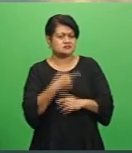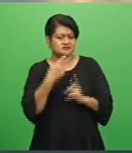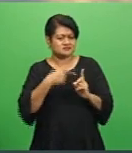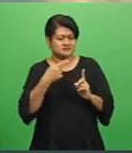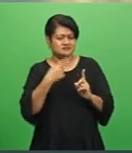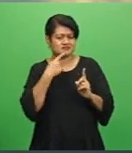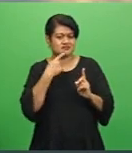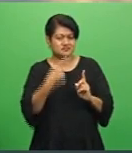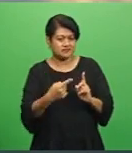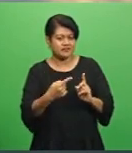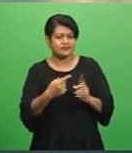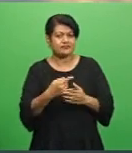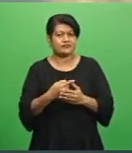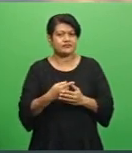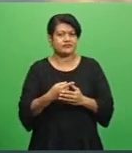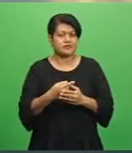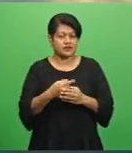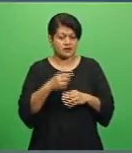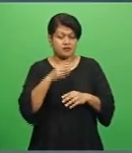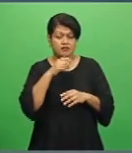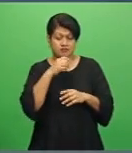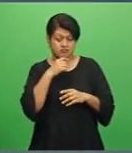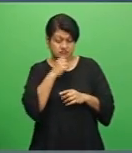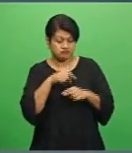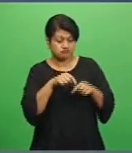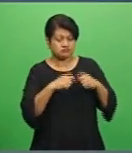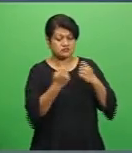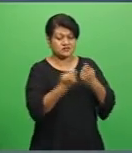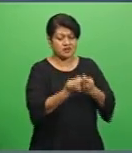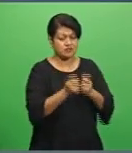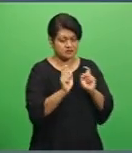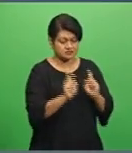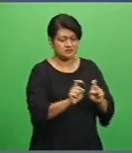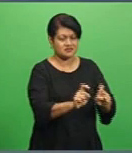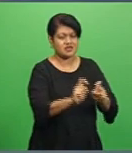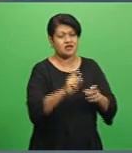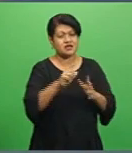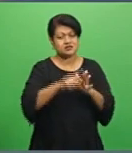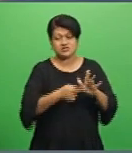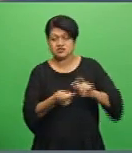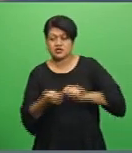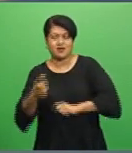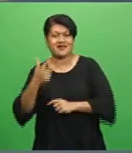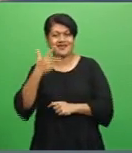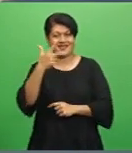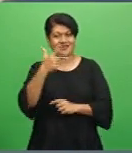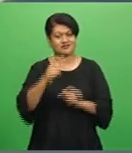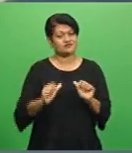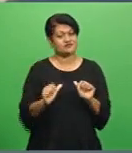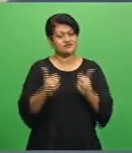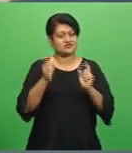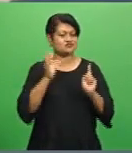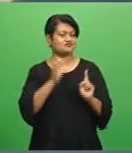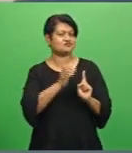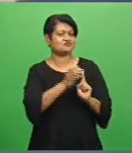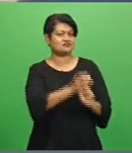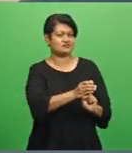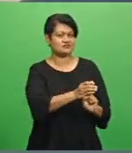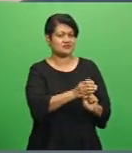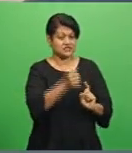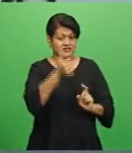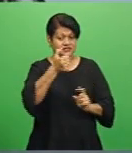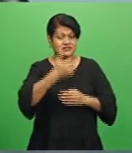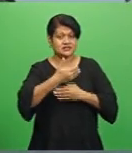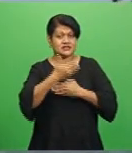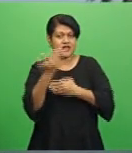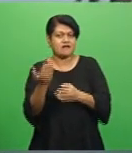Rainima says the men will be there until January 8th when the quarantine period finishes. 6 days has been covered when they